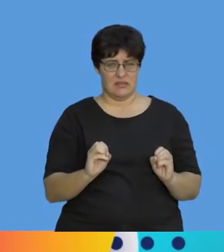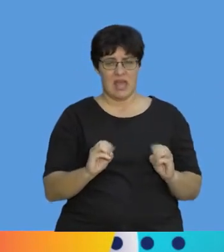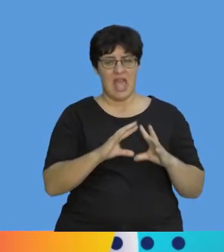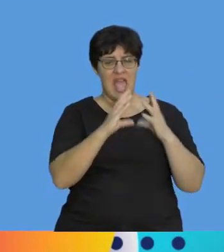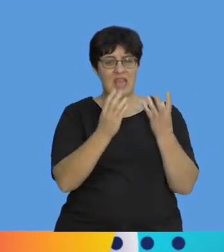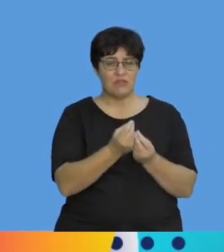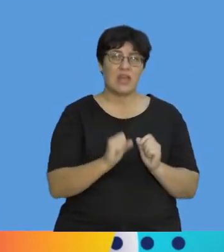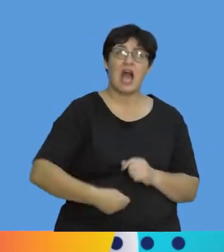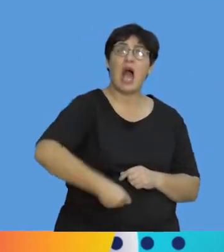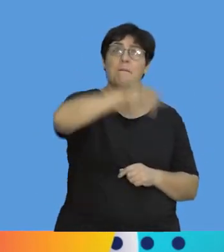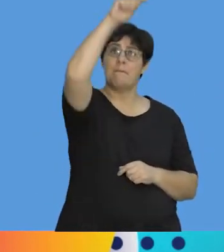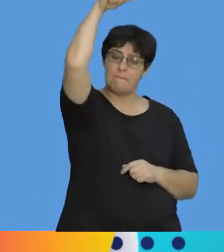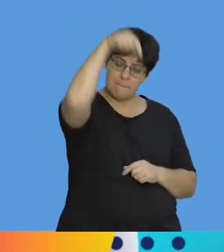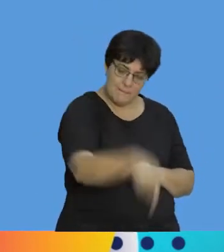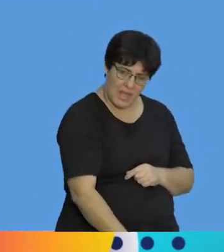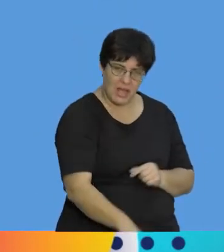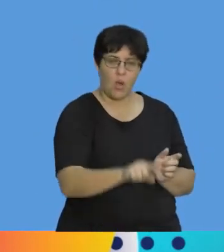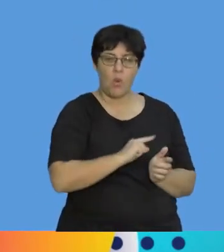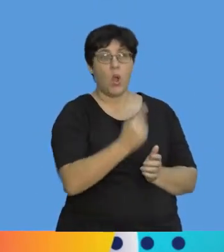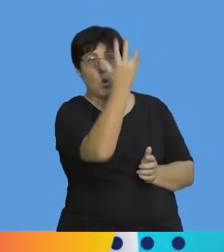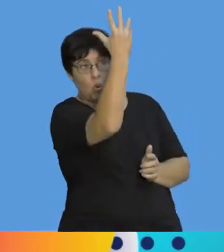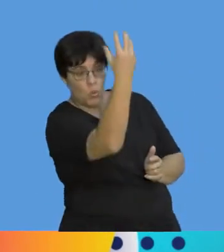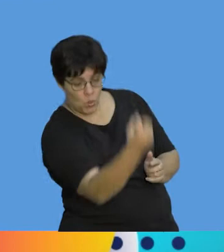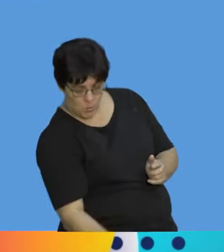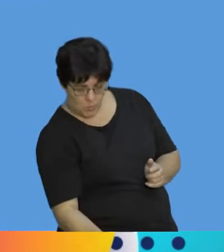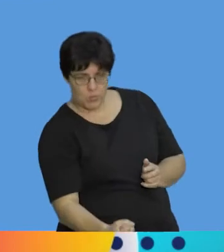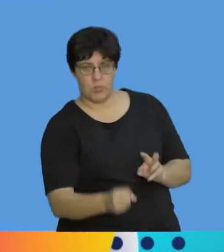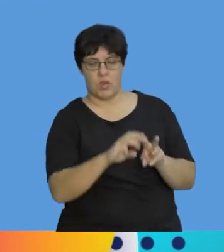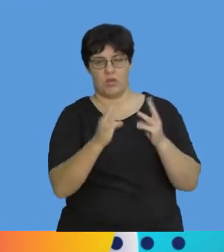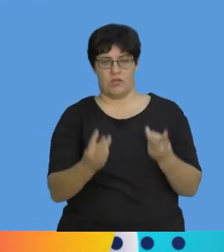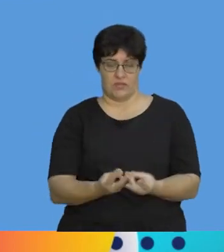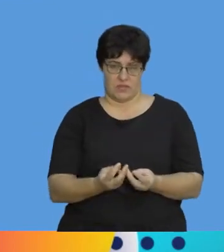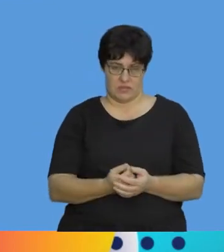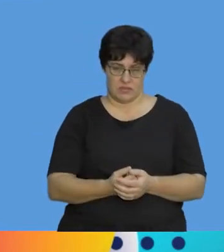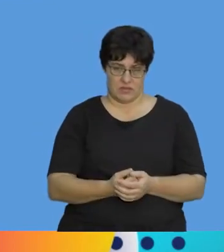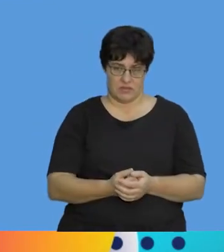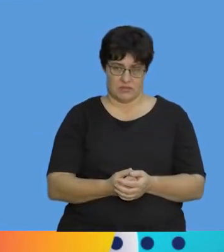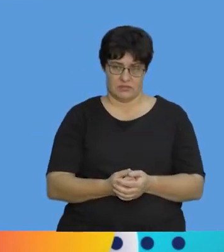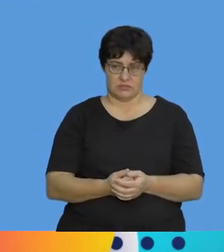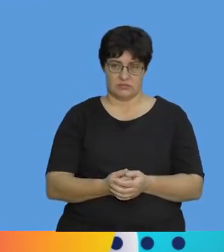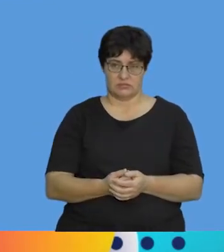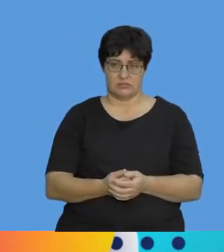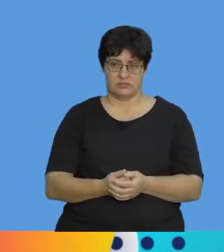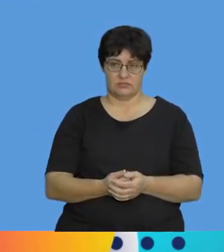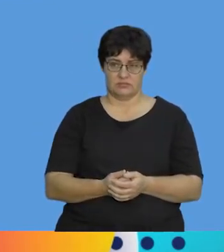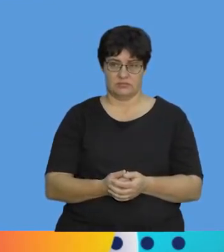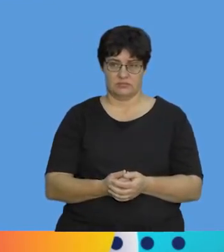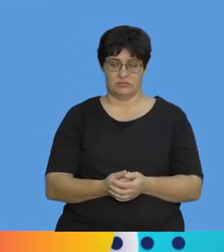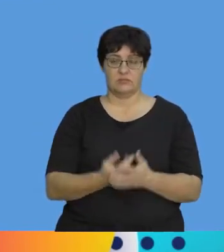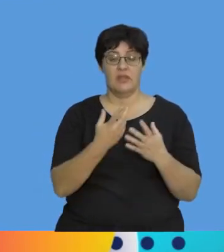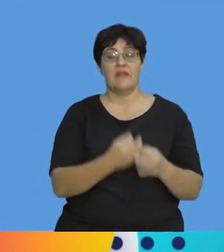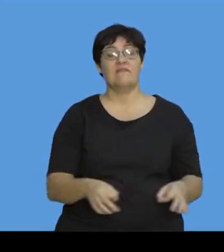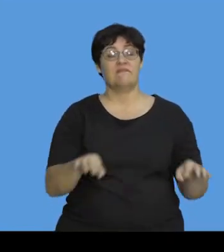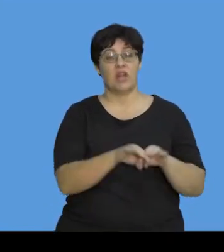But everything comes back to Earth. We are attracted to the Earth, so everything comes back down.